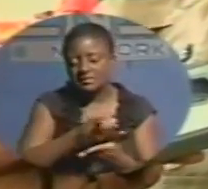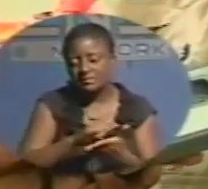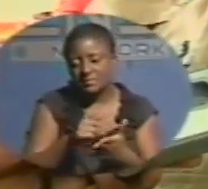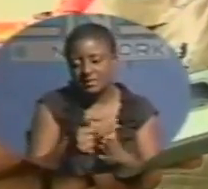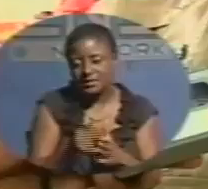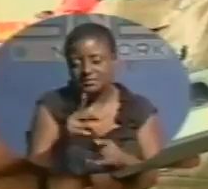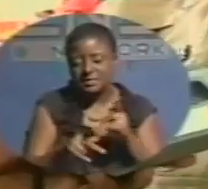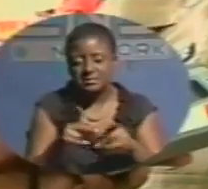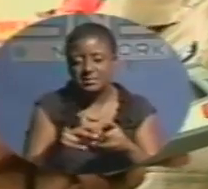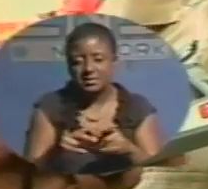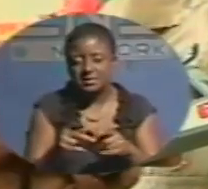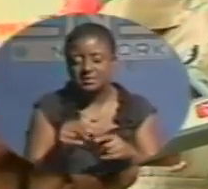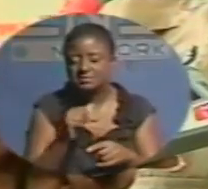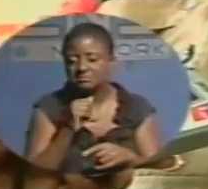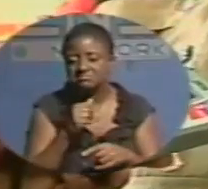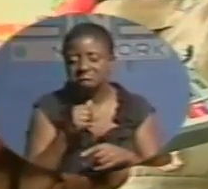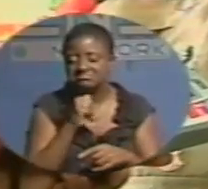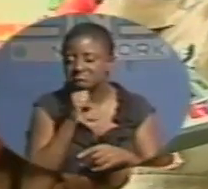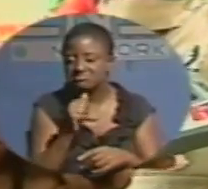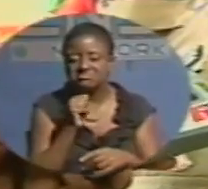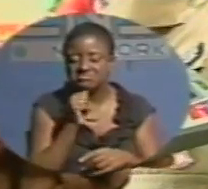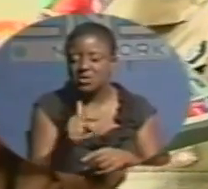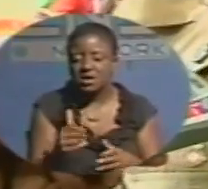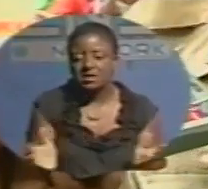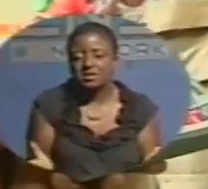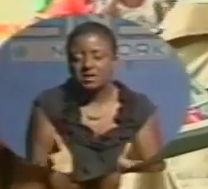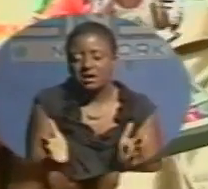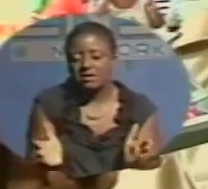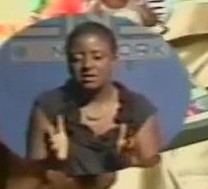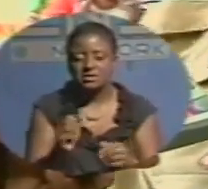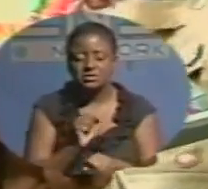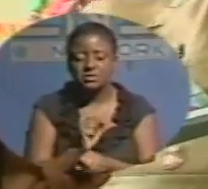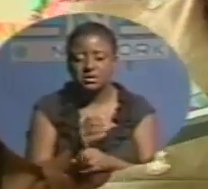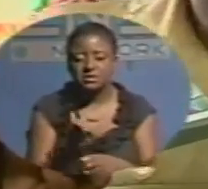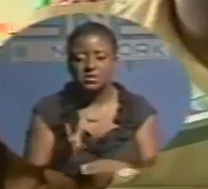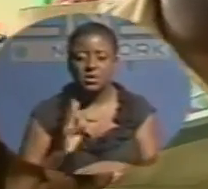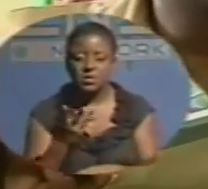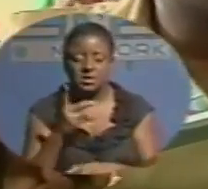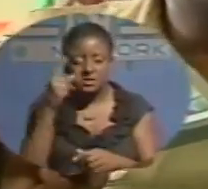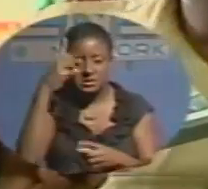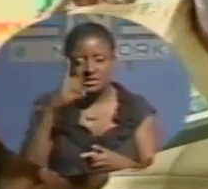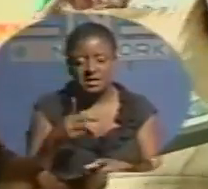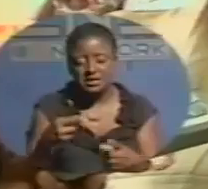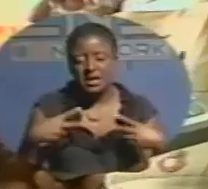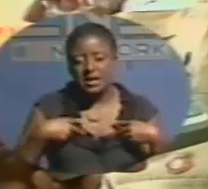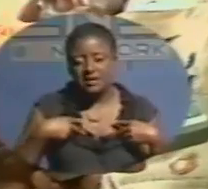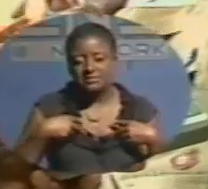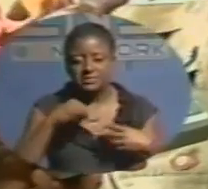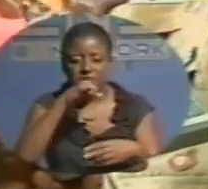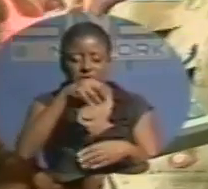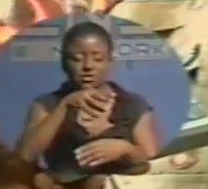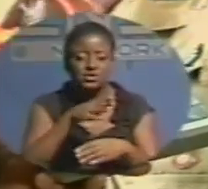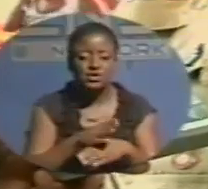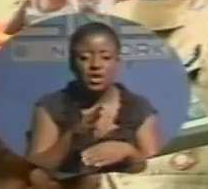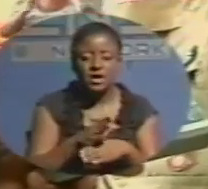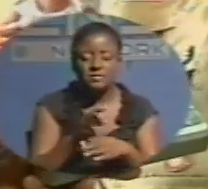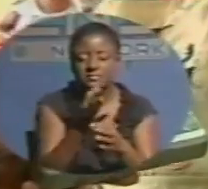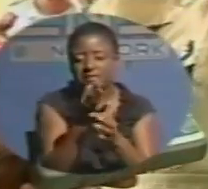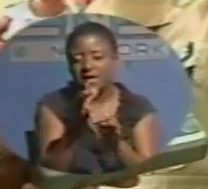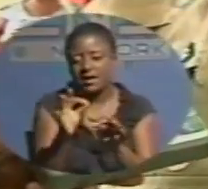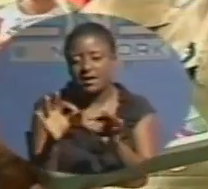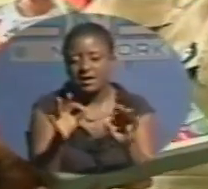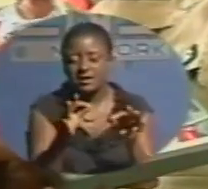or twice and just give up. So what we decided to do is have a job fair. We went out and solicited some companies